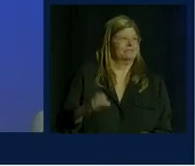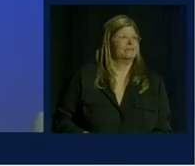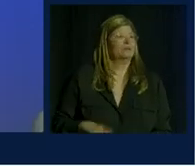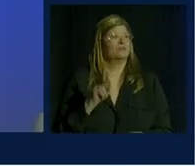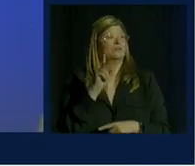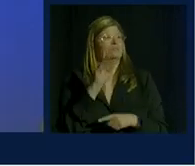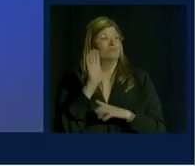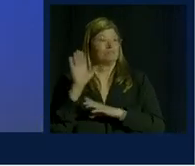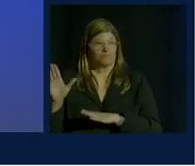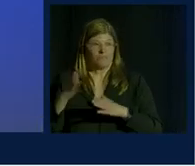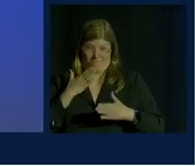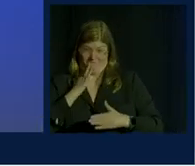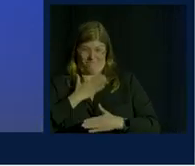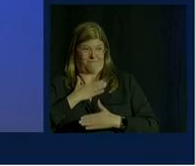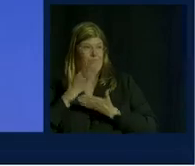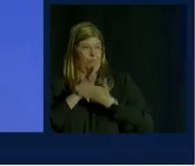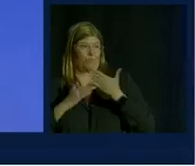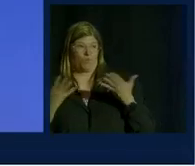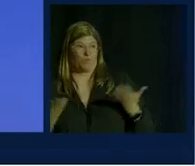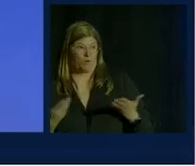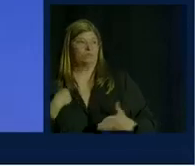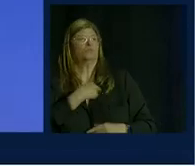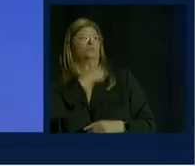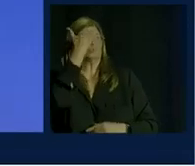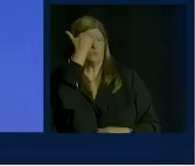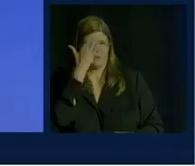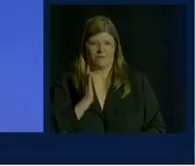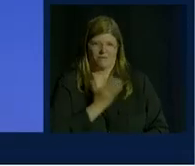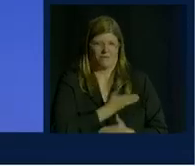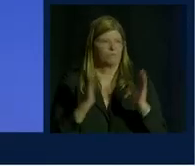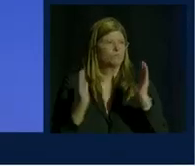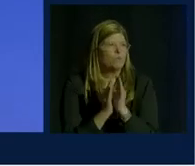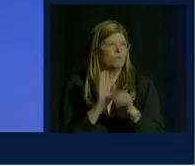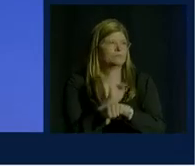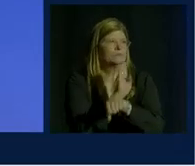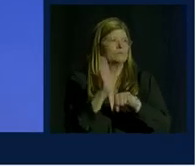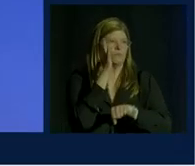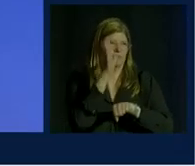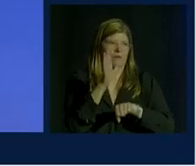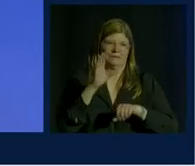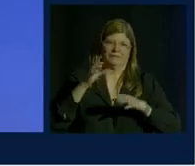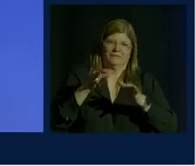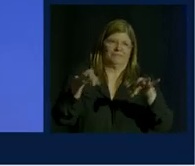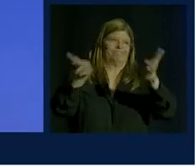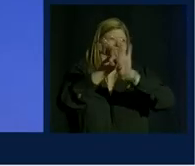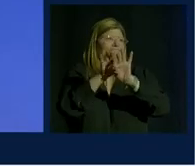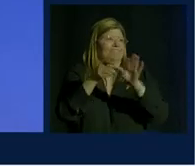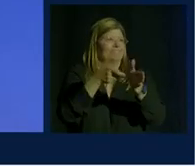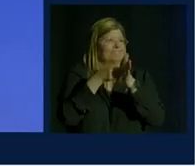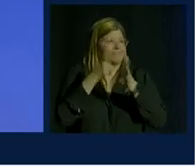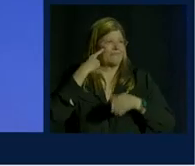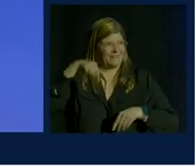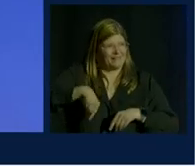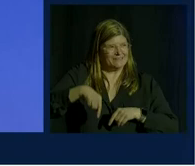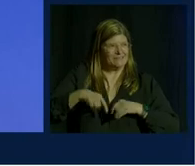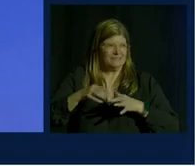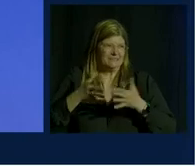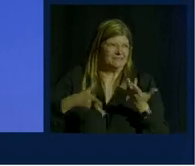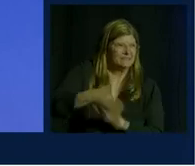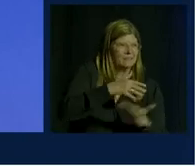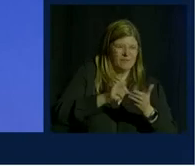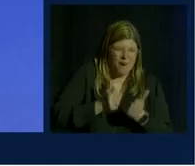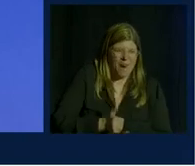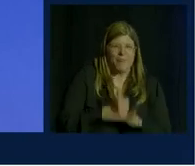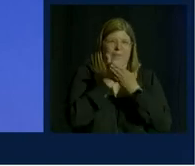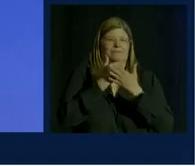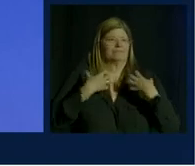DC. We know that our small businesses will be an essential part of the engine that helps drive the recovery efforts across